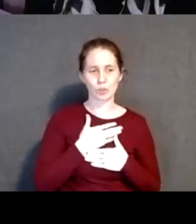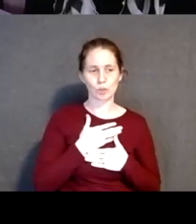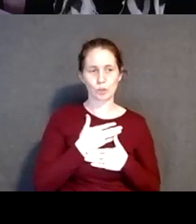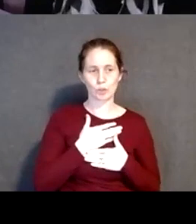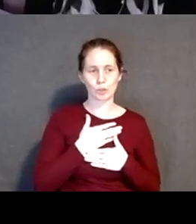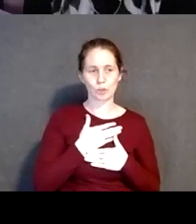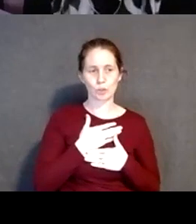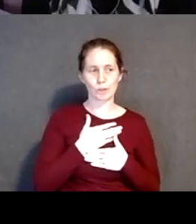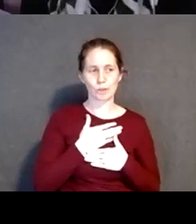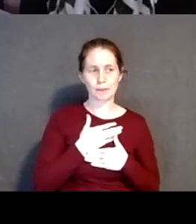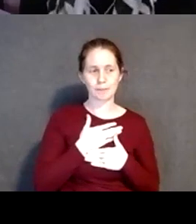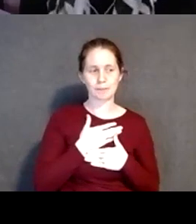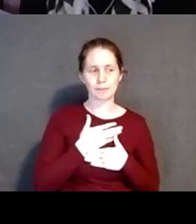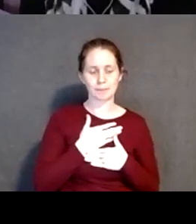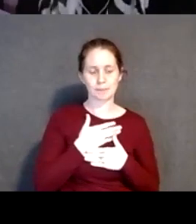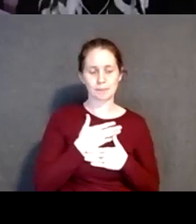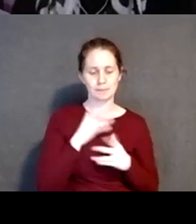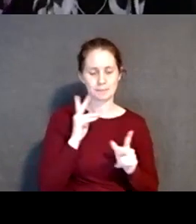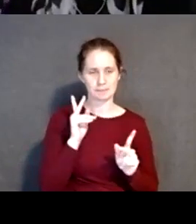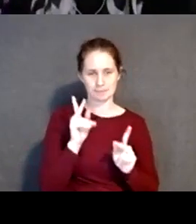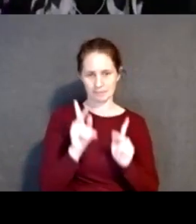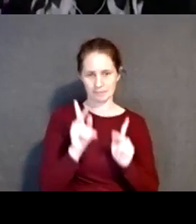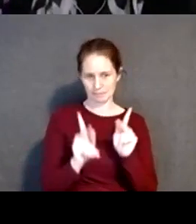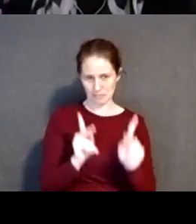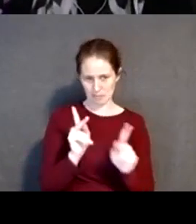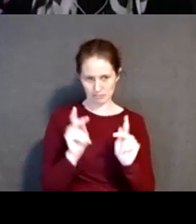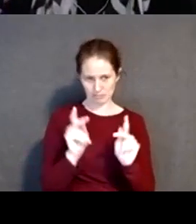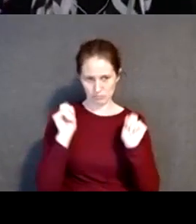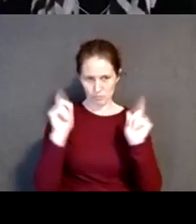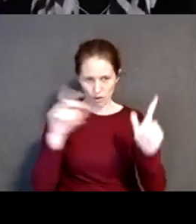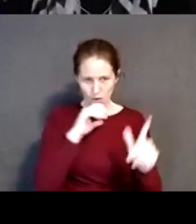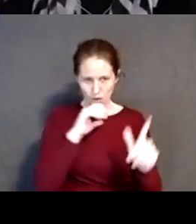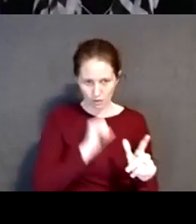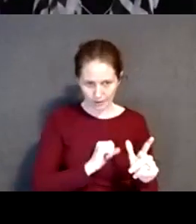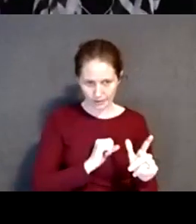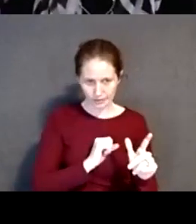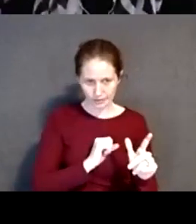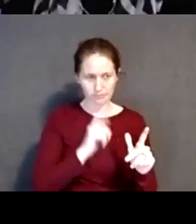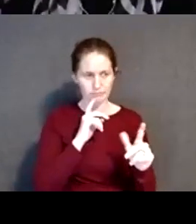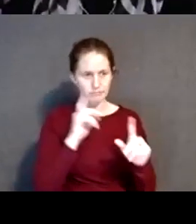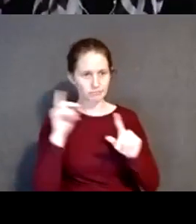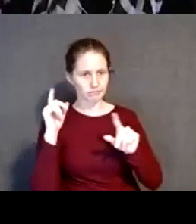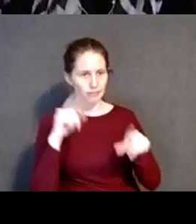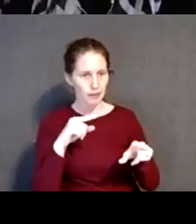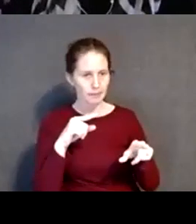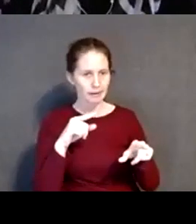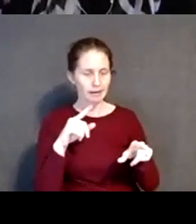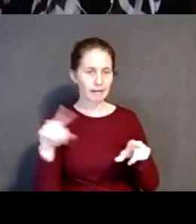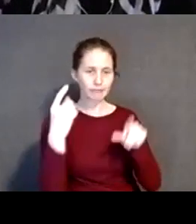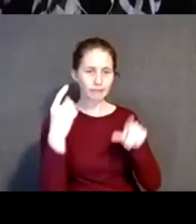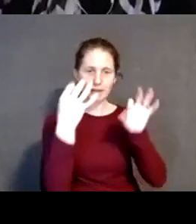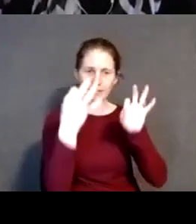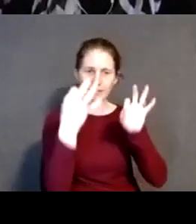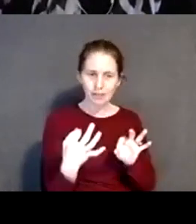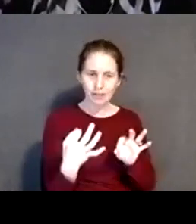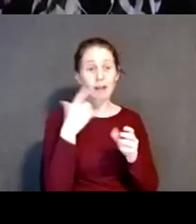people of all ages coming and giving me their concern, whether it's in public